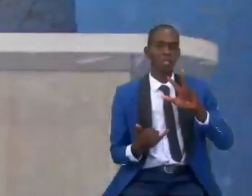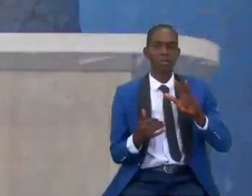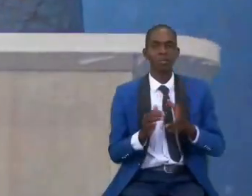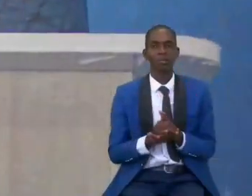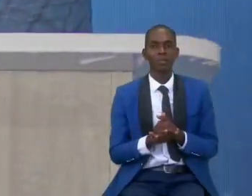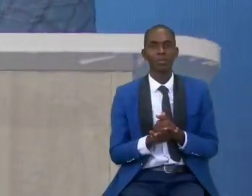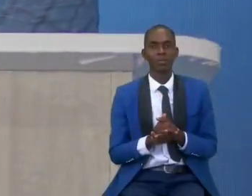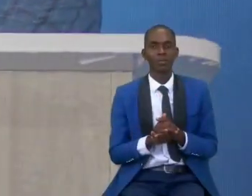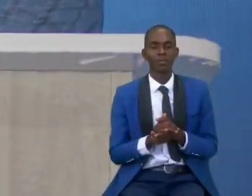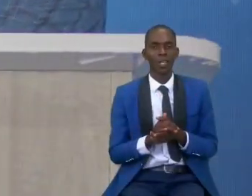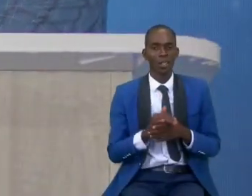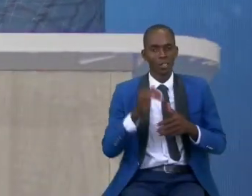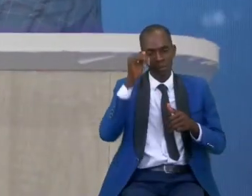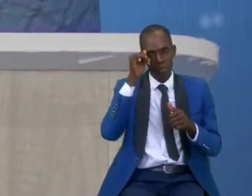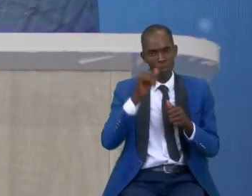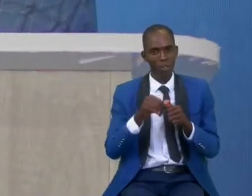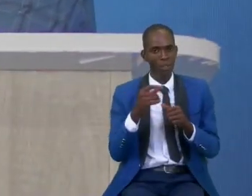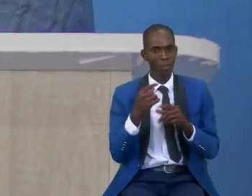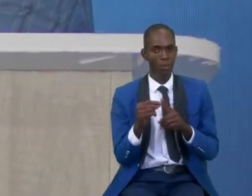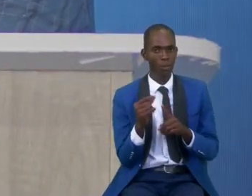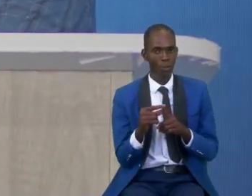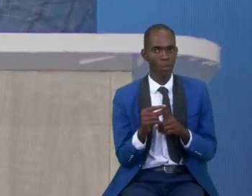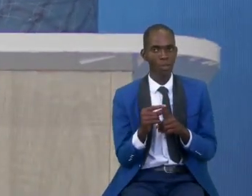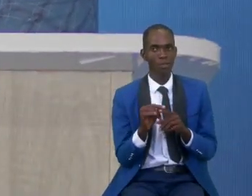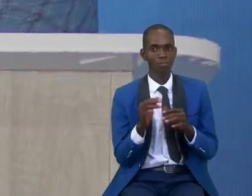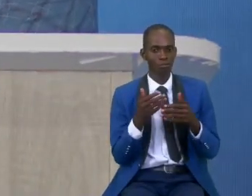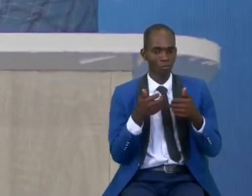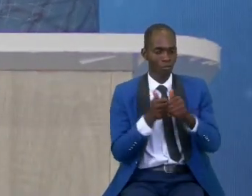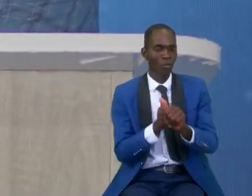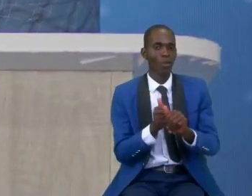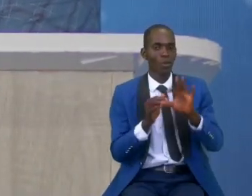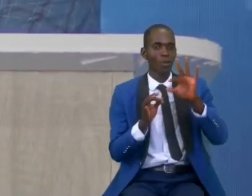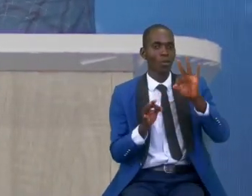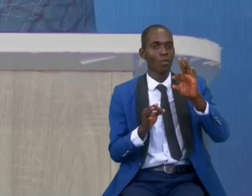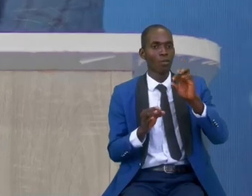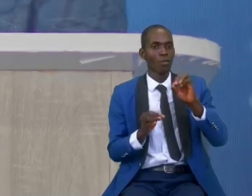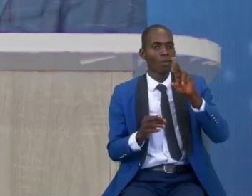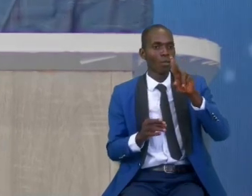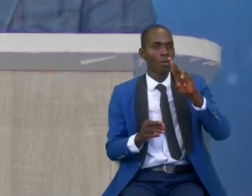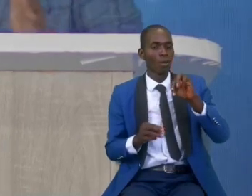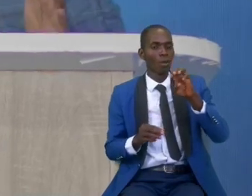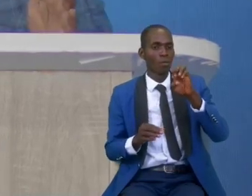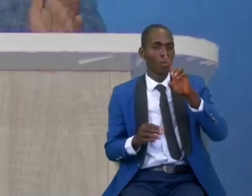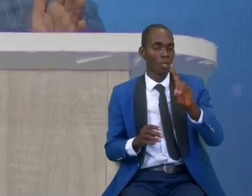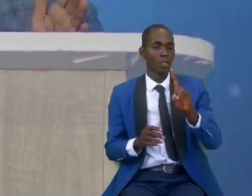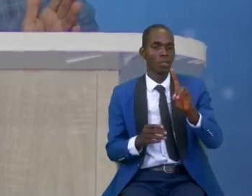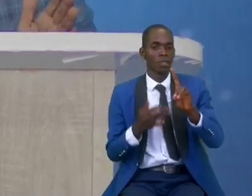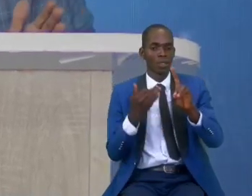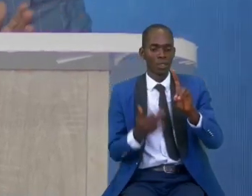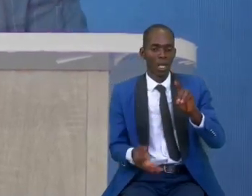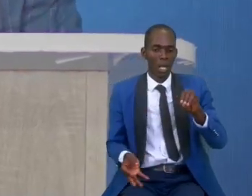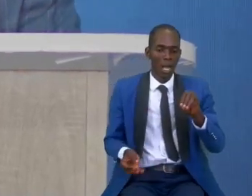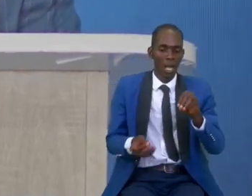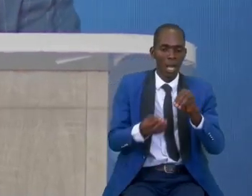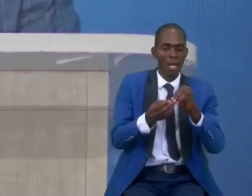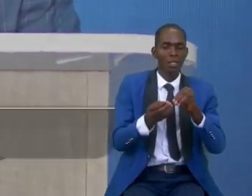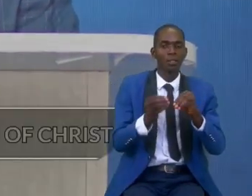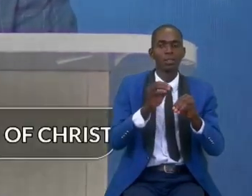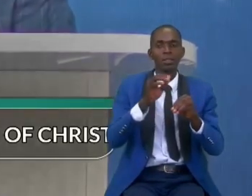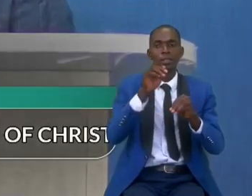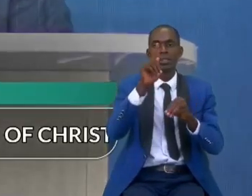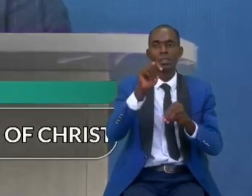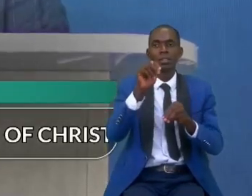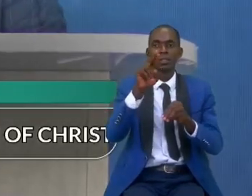stem word is formed. And now we join trans to that stem word. And now you have